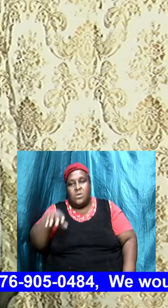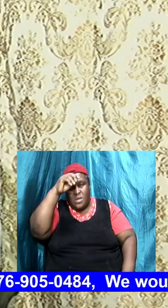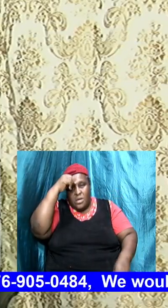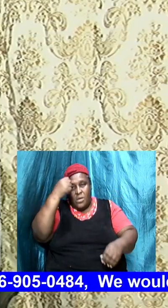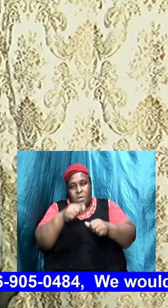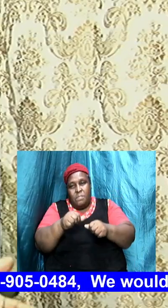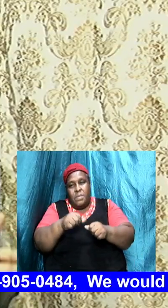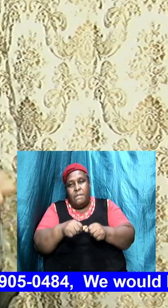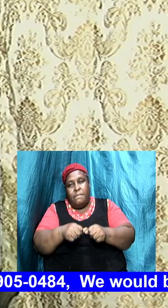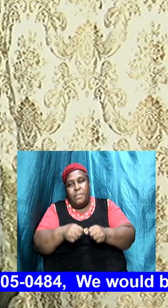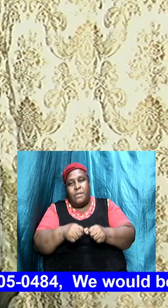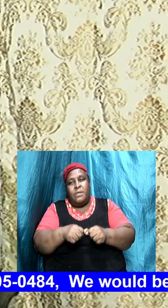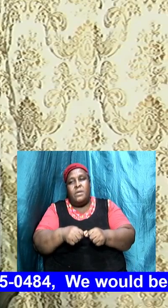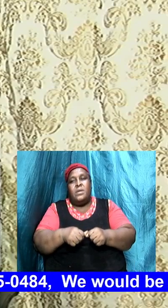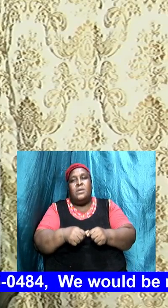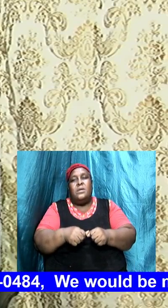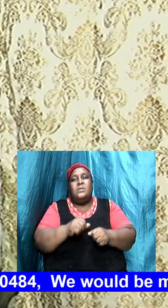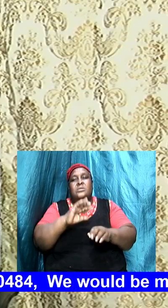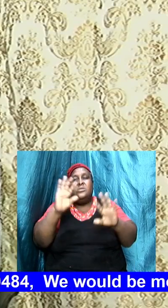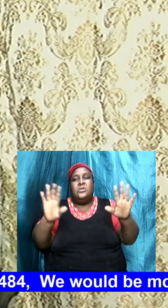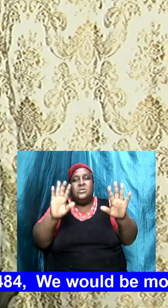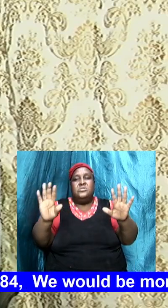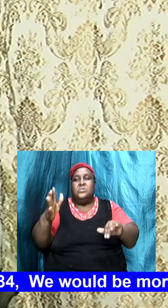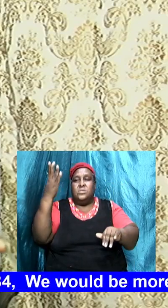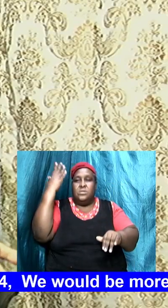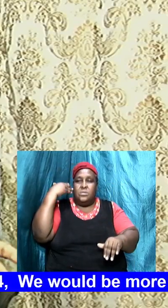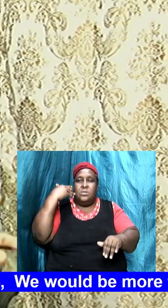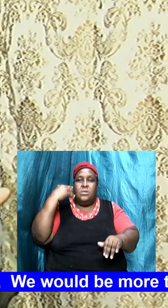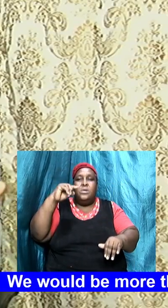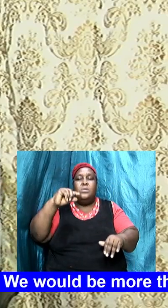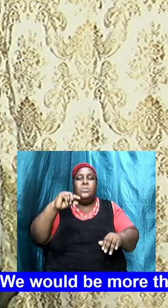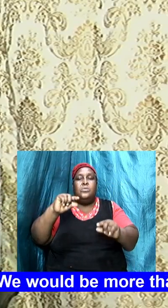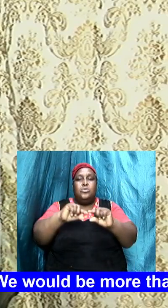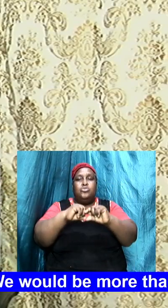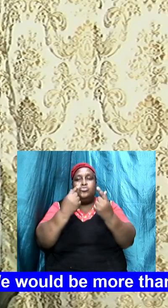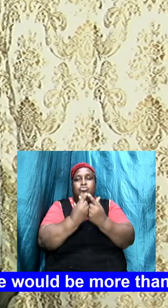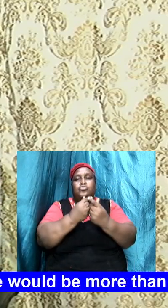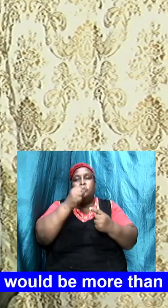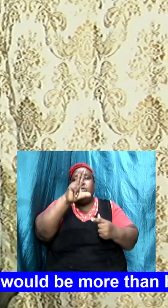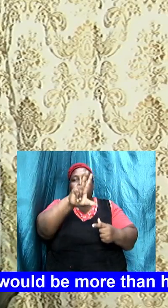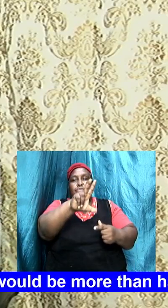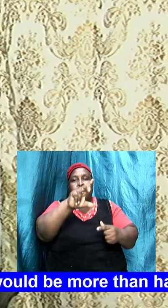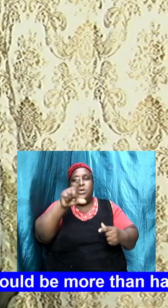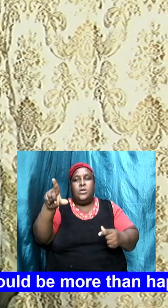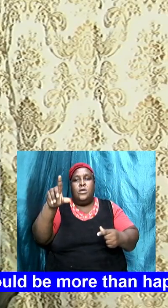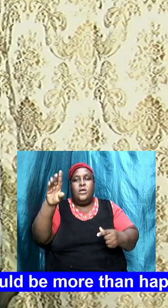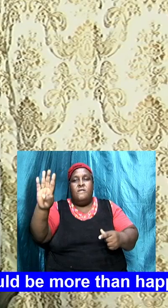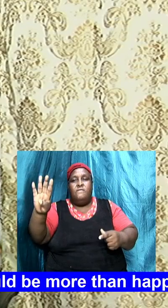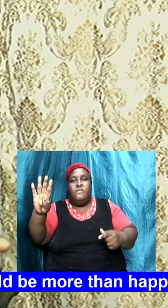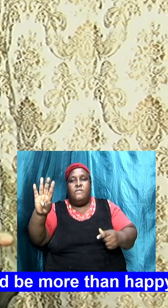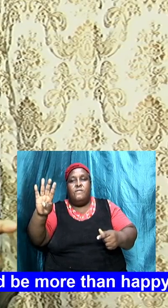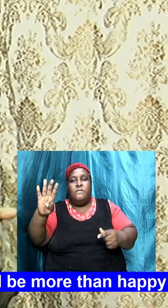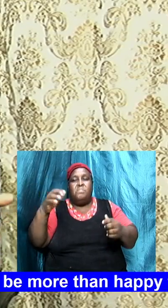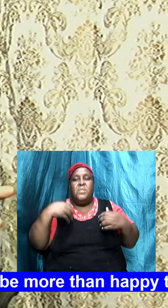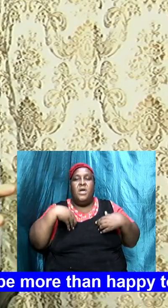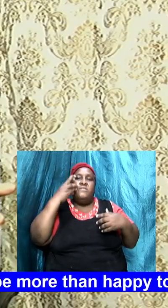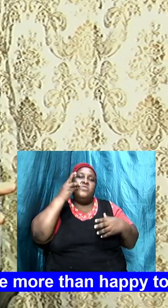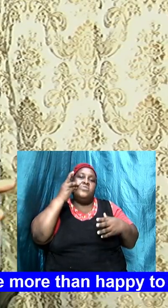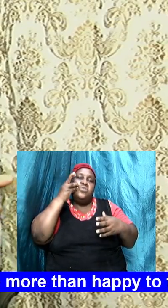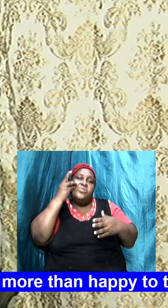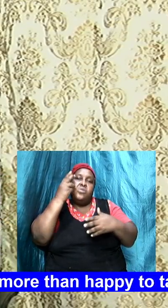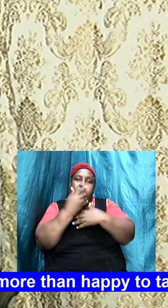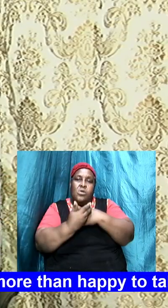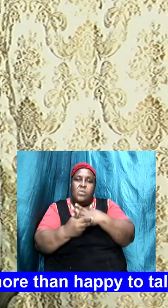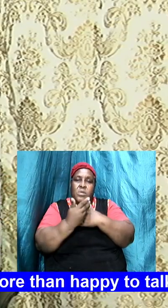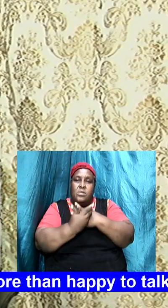now, last Sunday was group 3 and group 4, and we had communion. Now it's time for